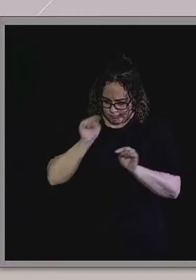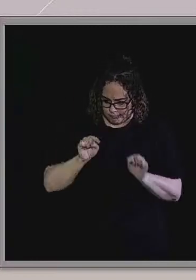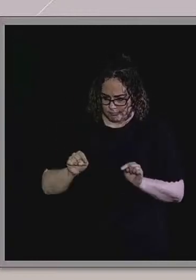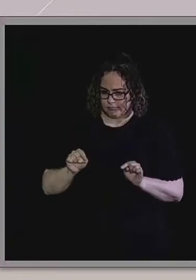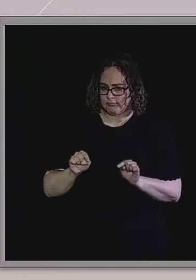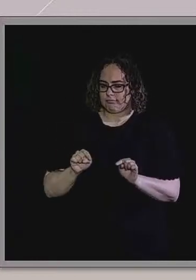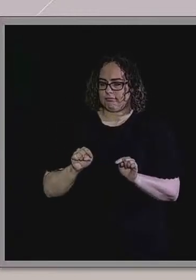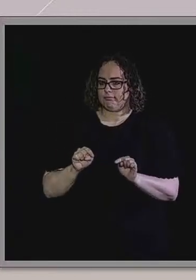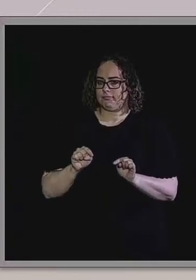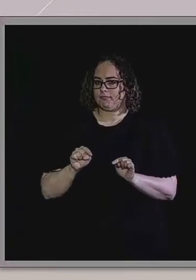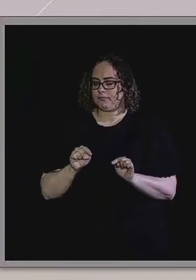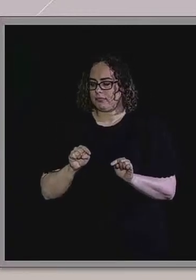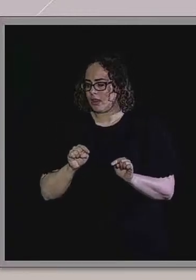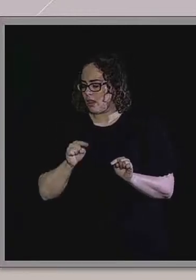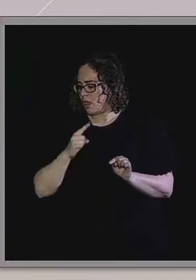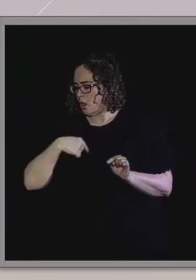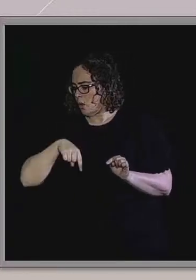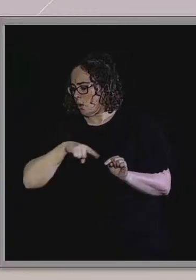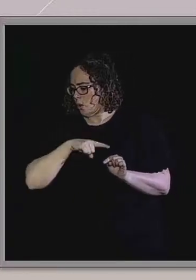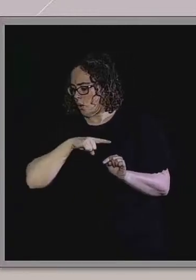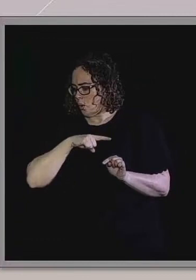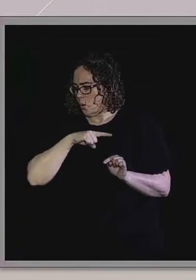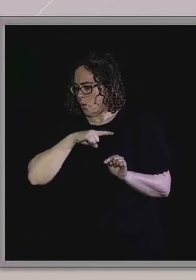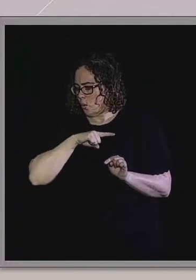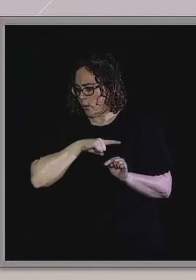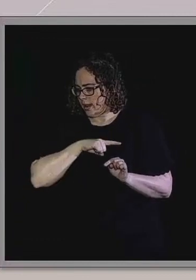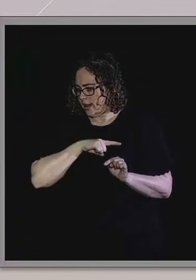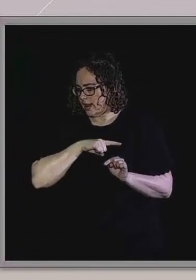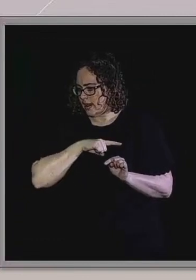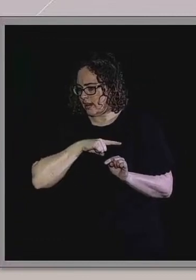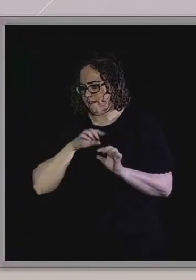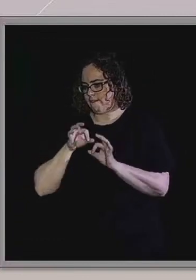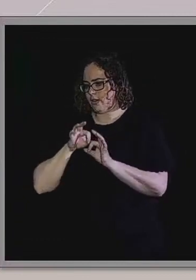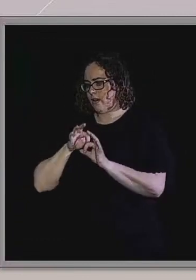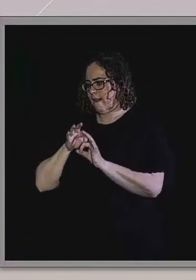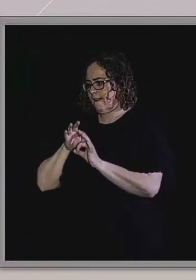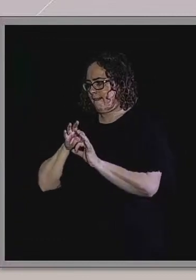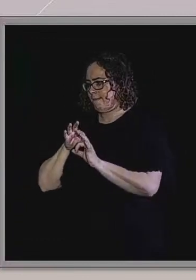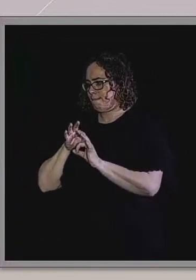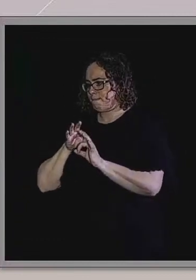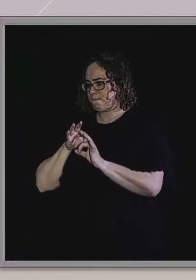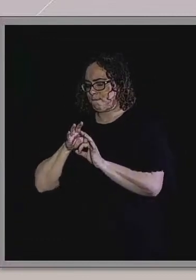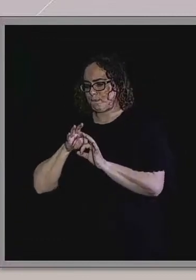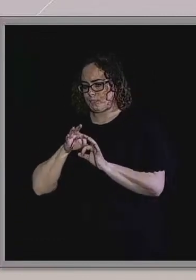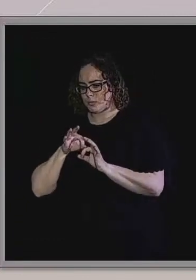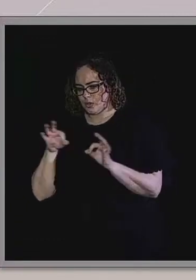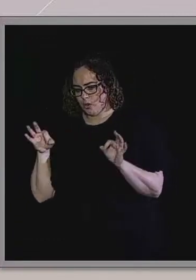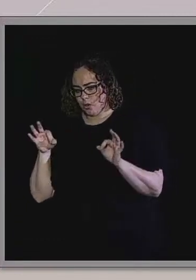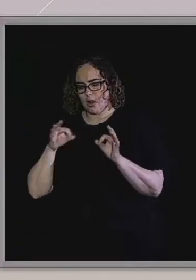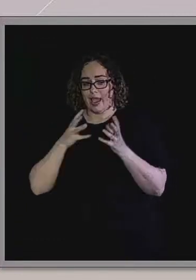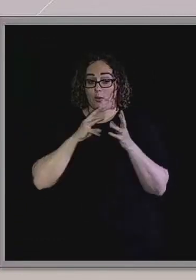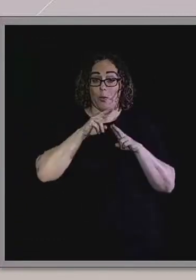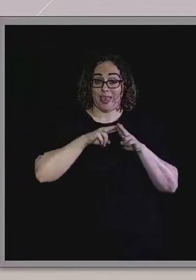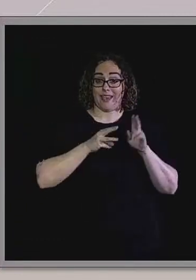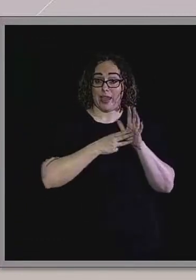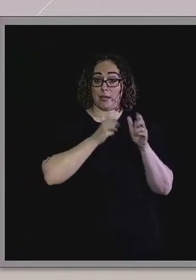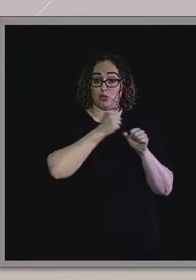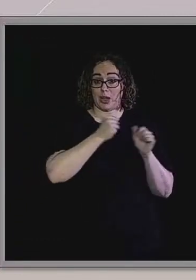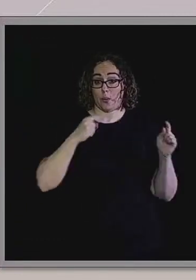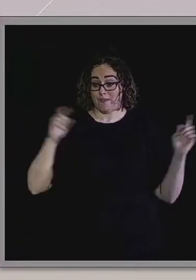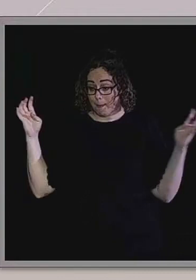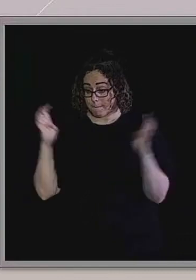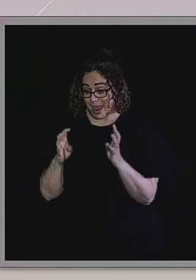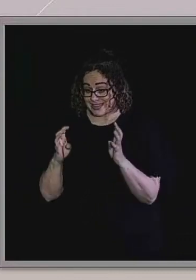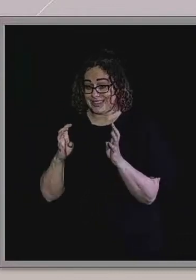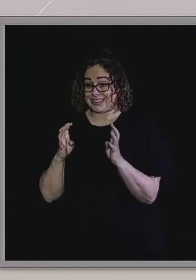haven't been out on country for a long time with FMG. We went on a heritage survey